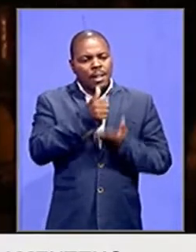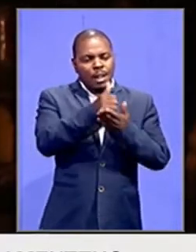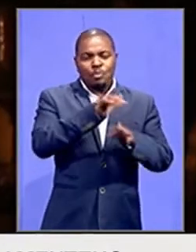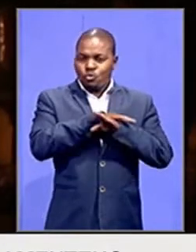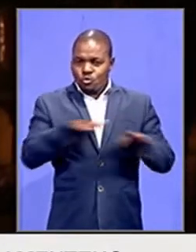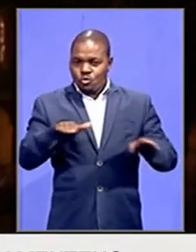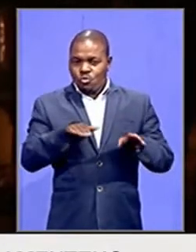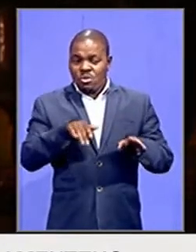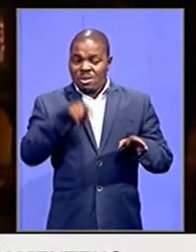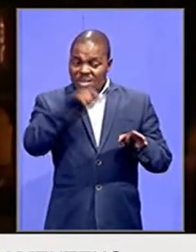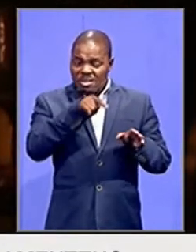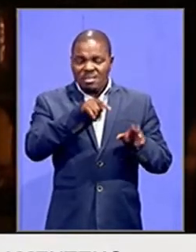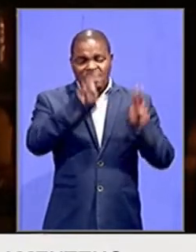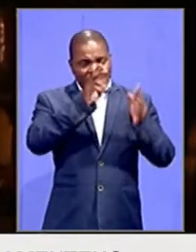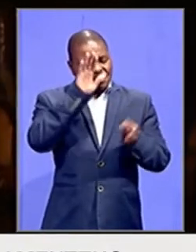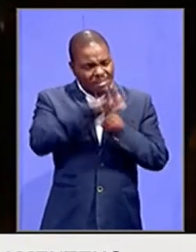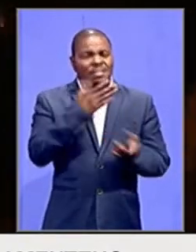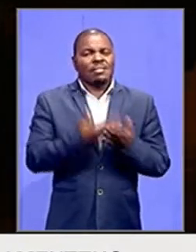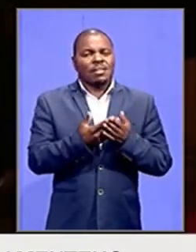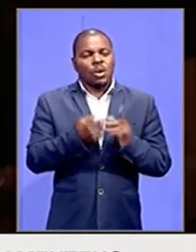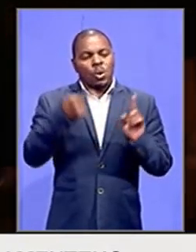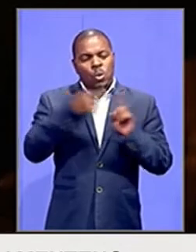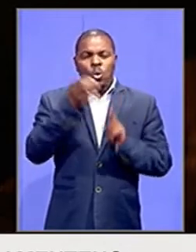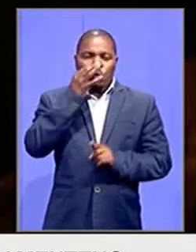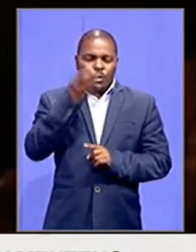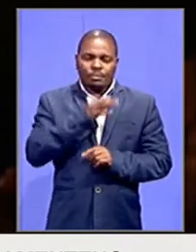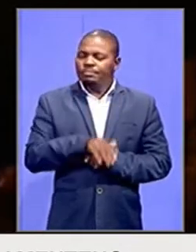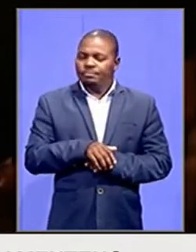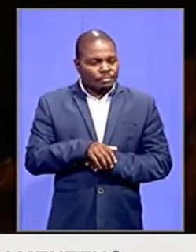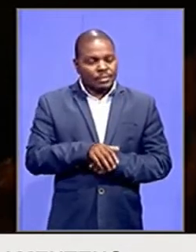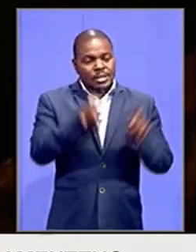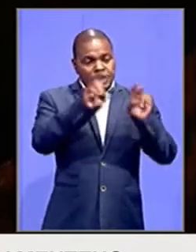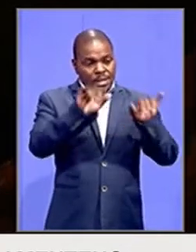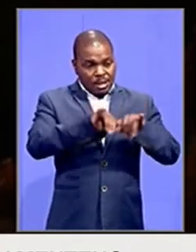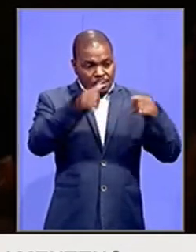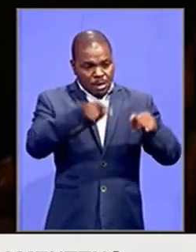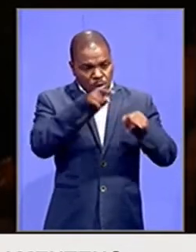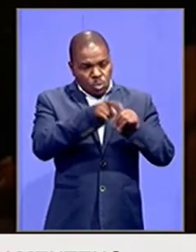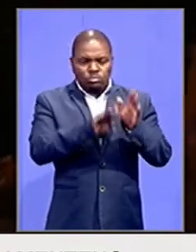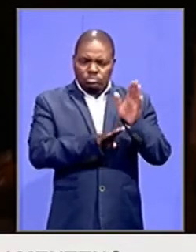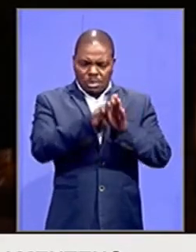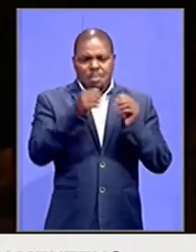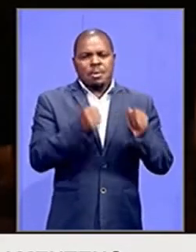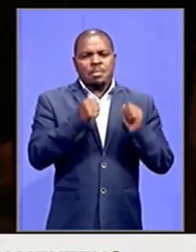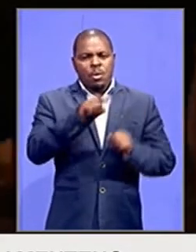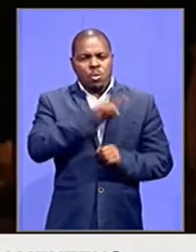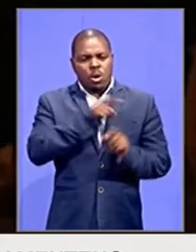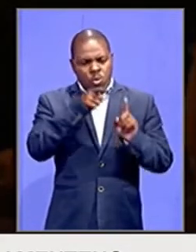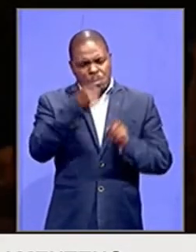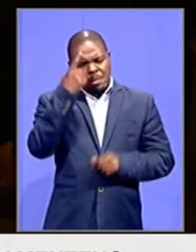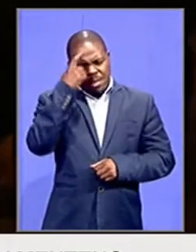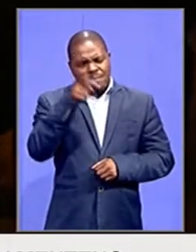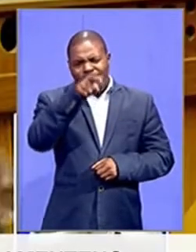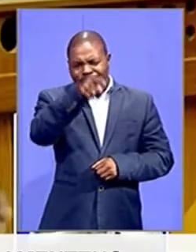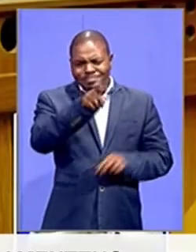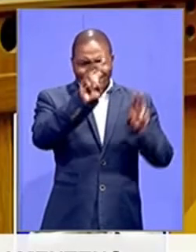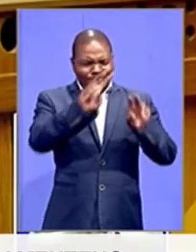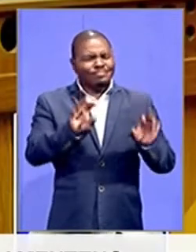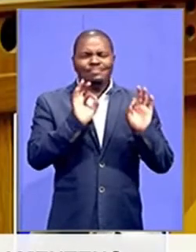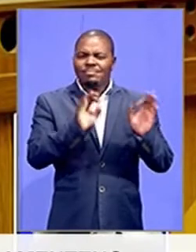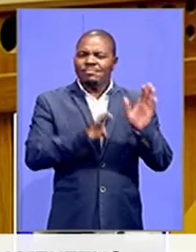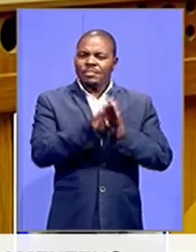mathata a motlakase. Fela motlatsa mopresidente a re go tlhabololwa ga Eskom go ka se amege ka ge a na le tshepo go Eskom. I'm happy that